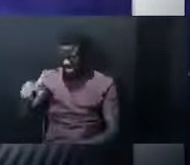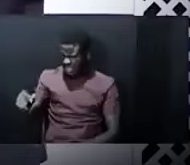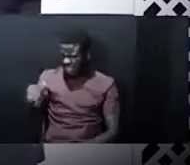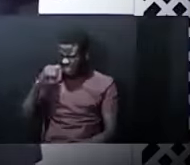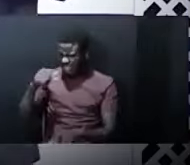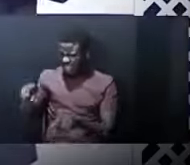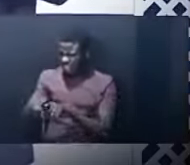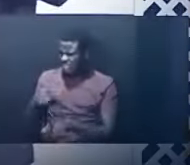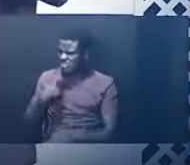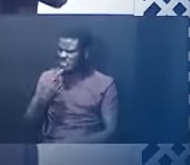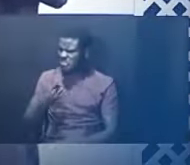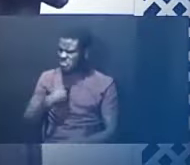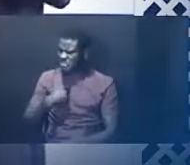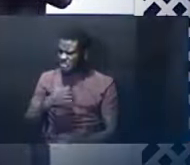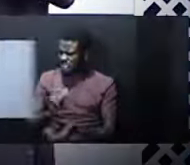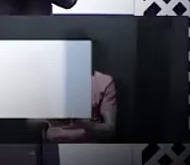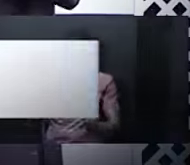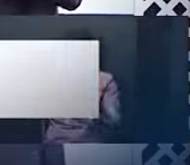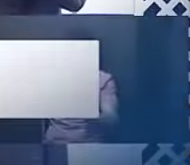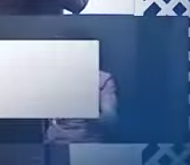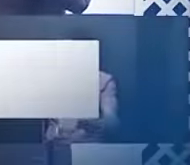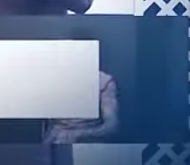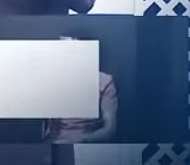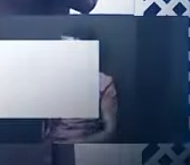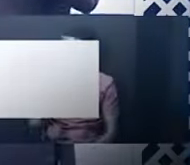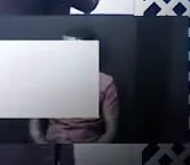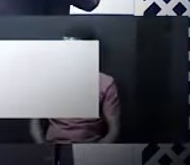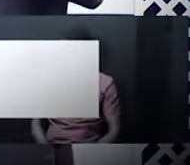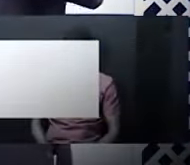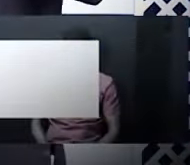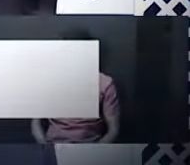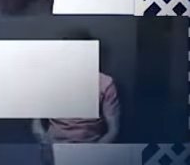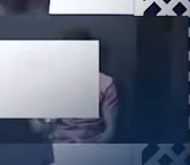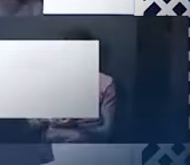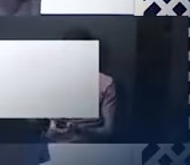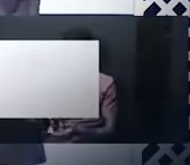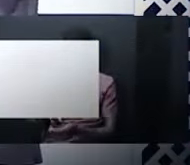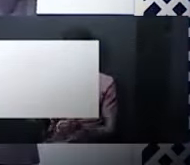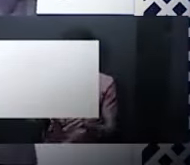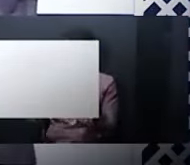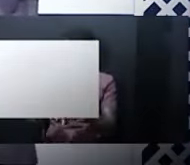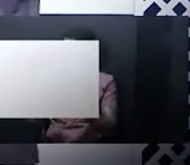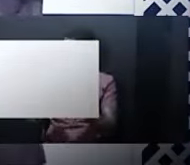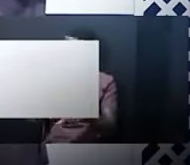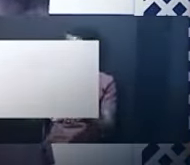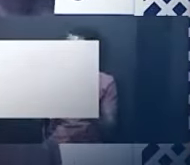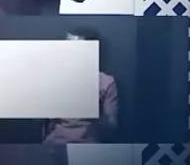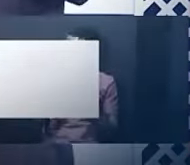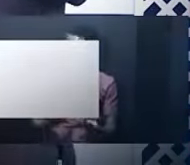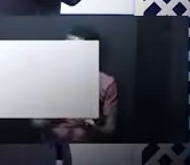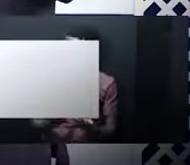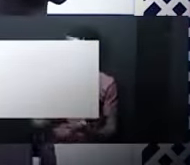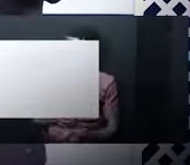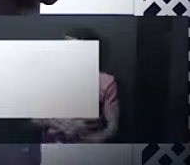sister say it? Don't I have any shoe?